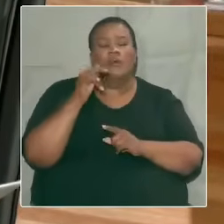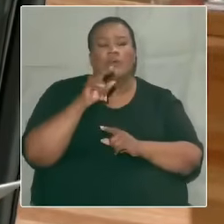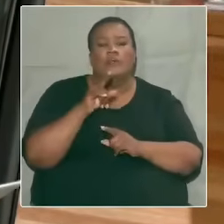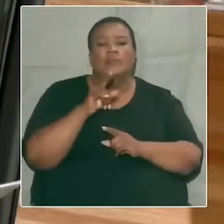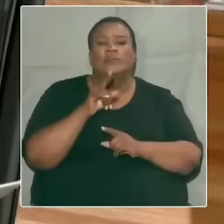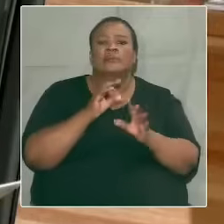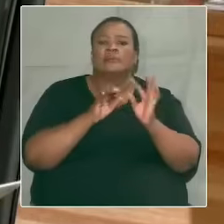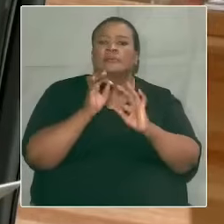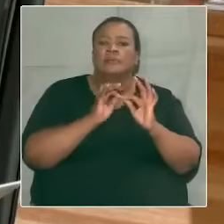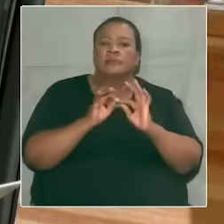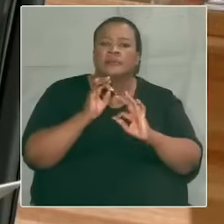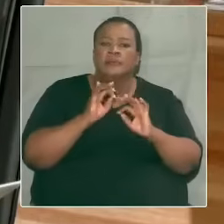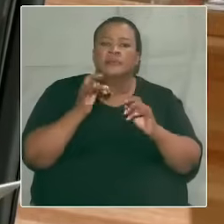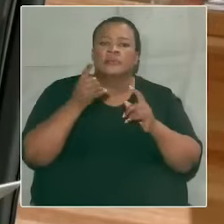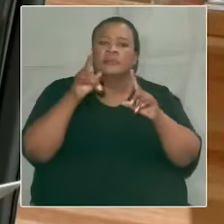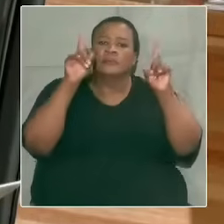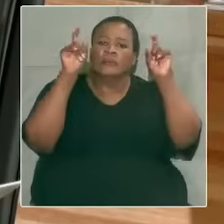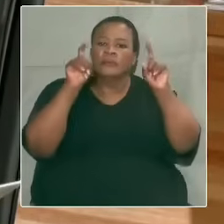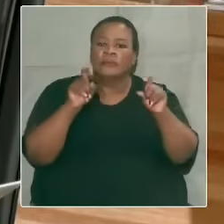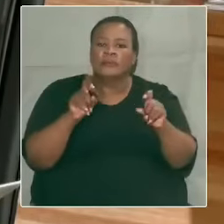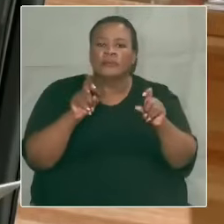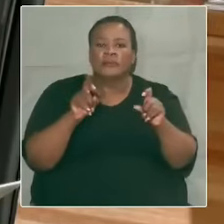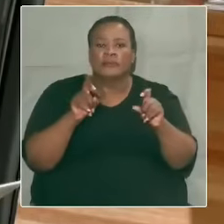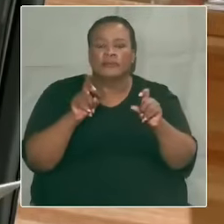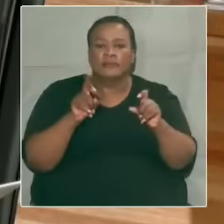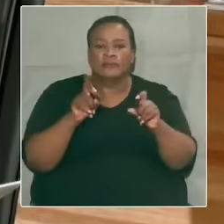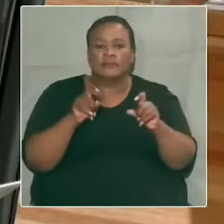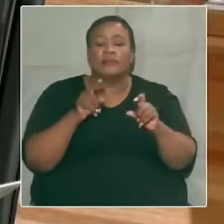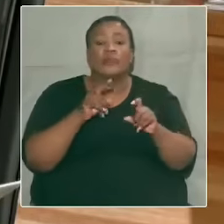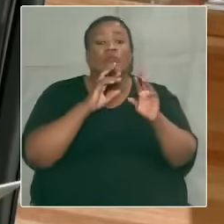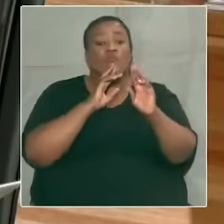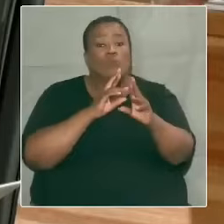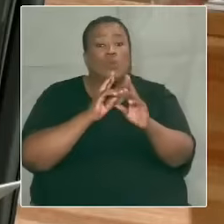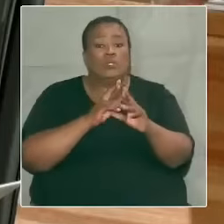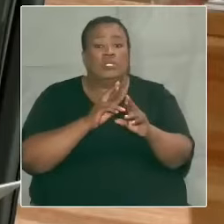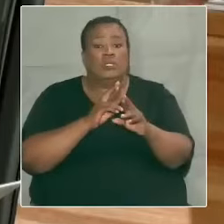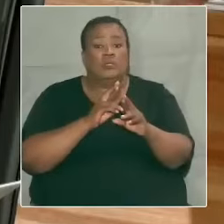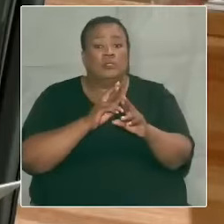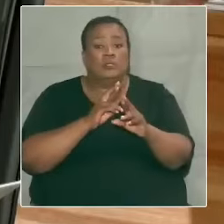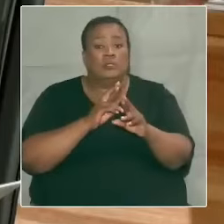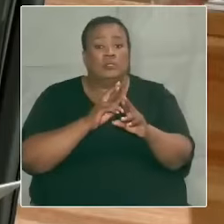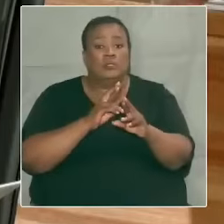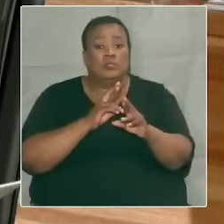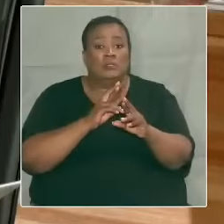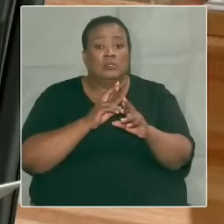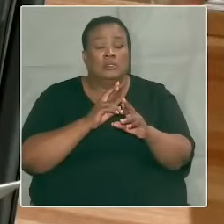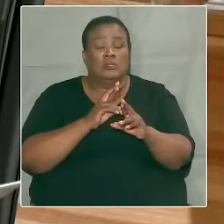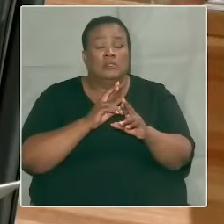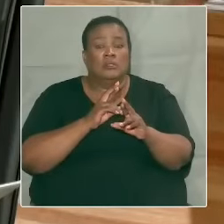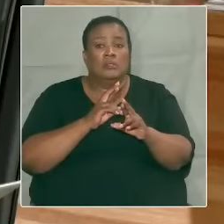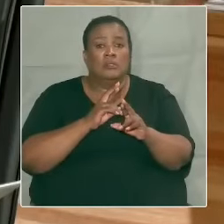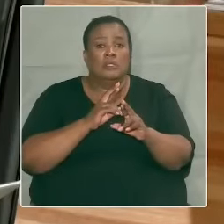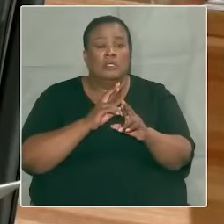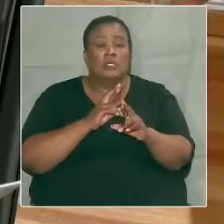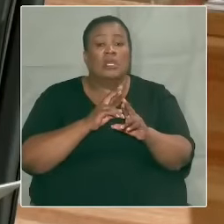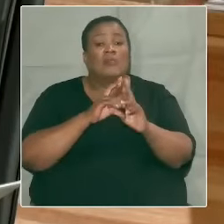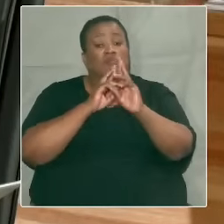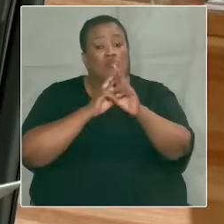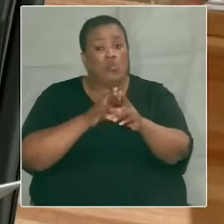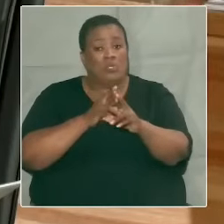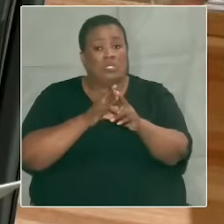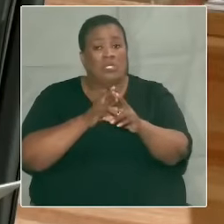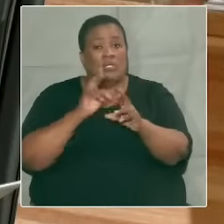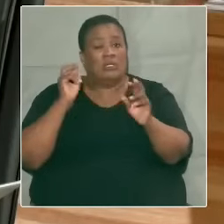principle of reporting, which was intended to ensure that there